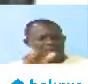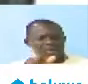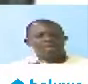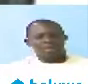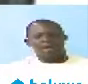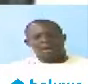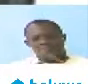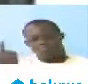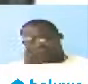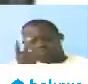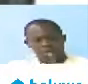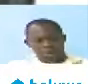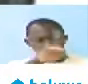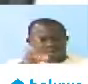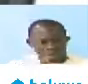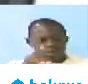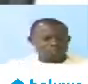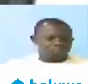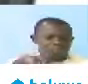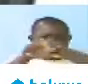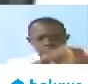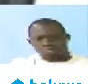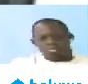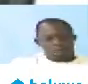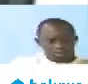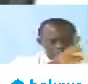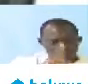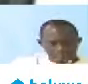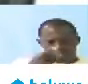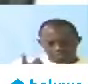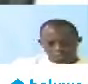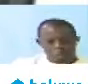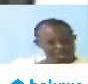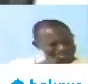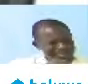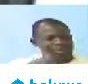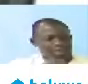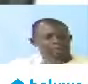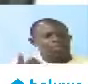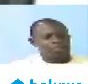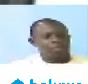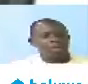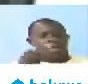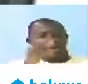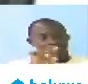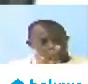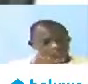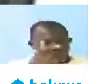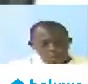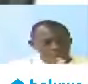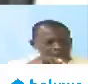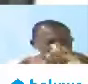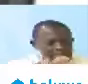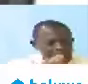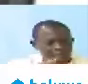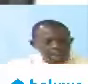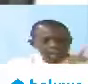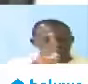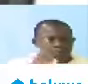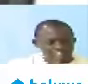for these are the two bases where they take people for training. So need to have base on the moment you enter those bases, one of